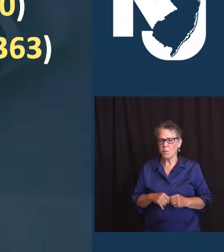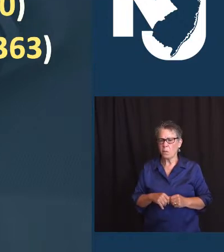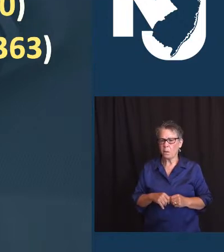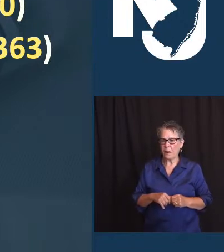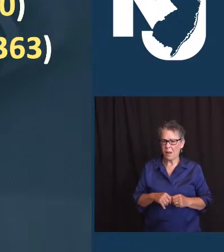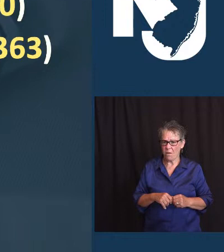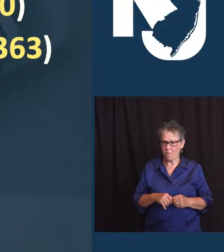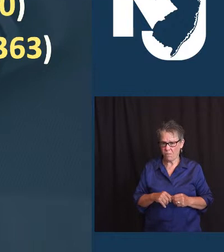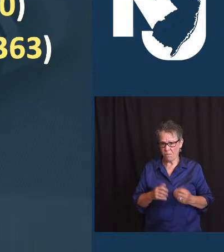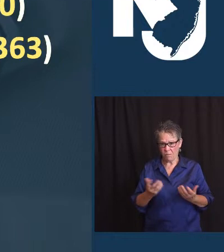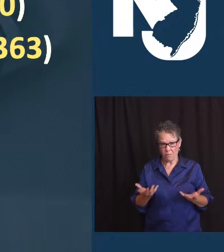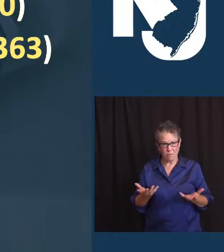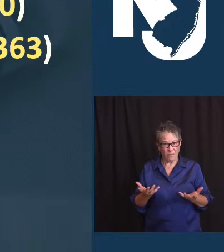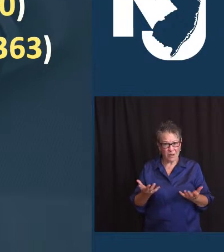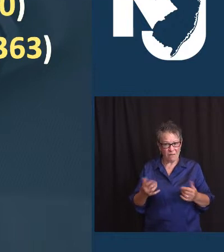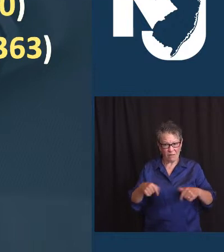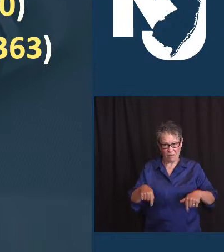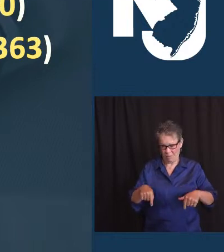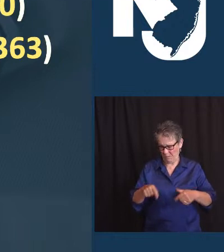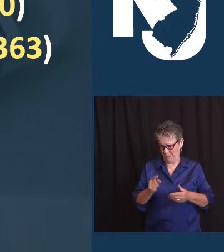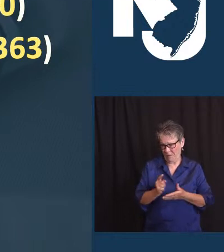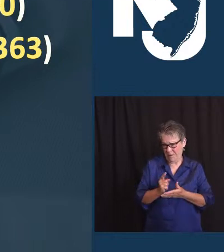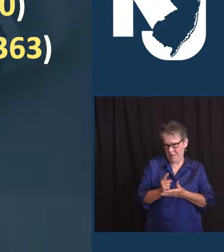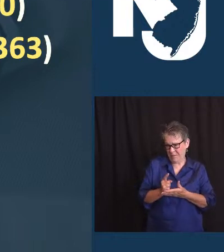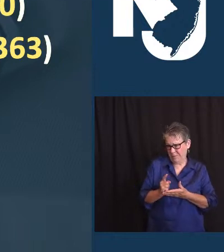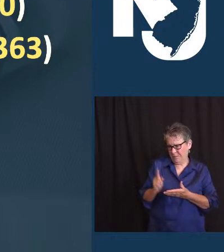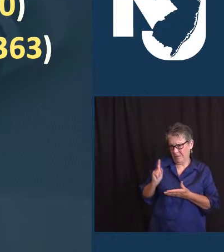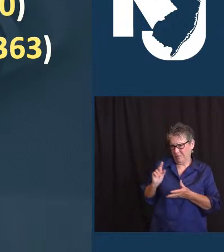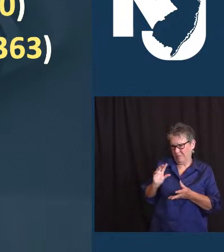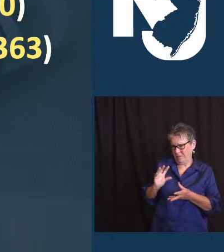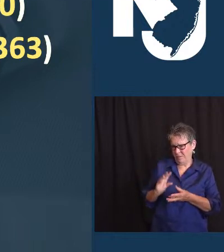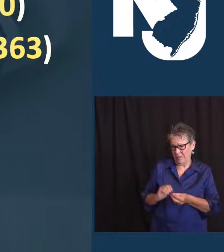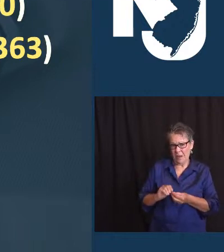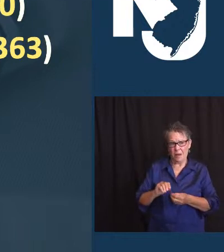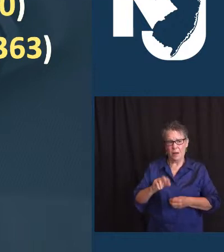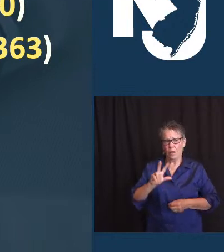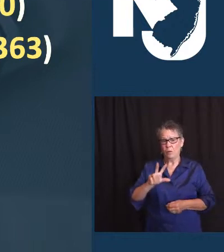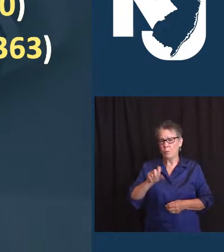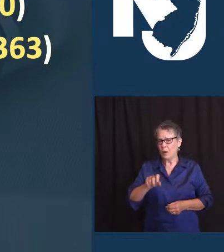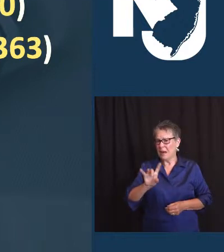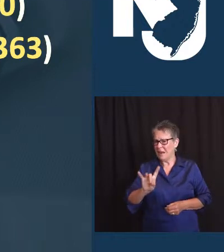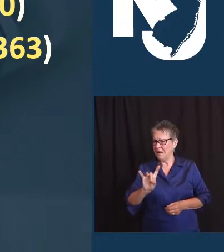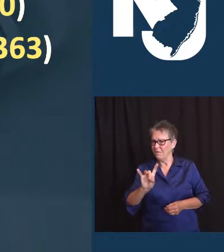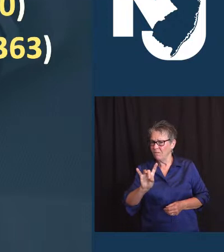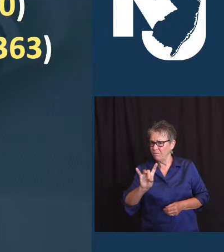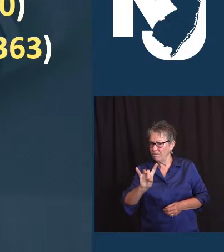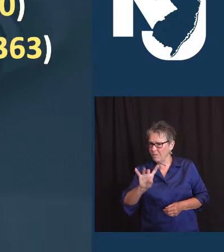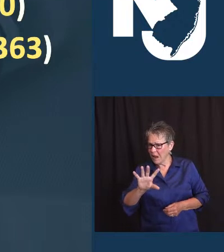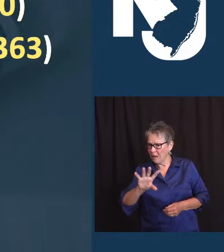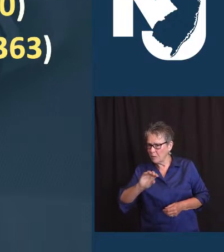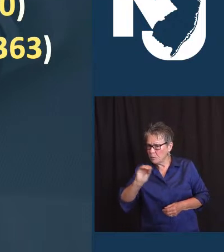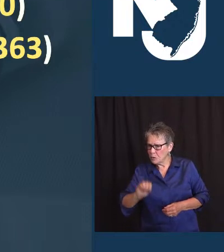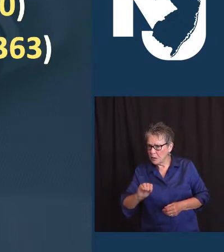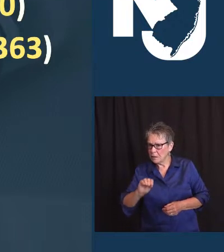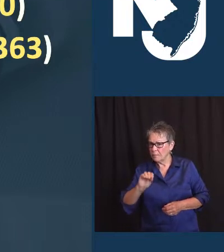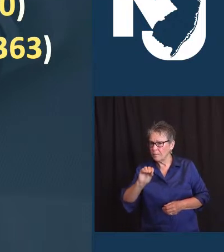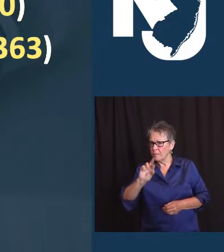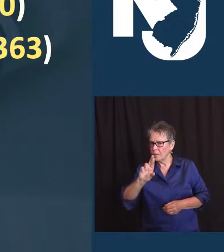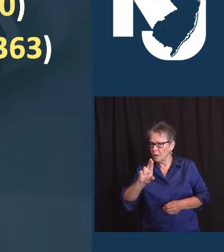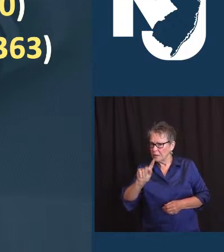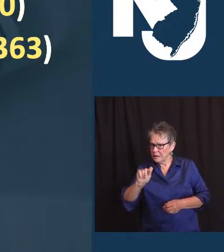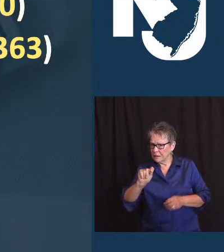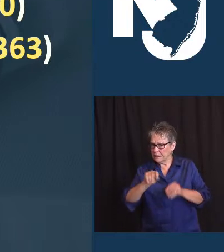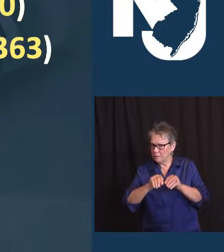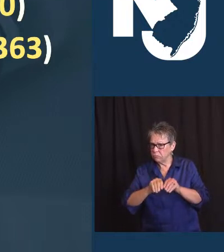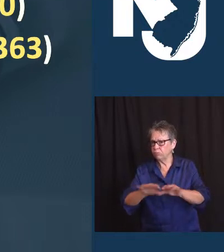of the past week, that averaged 3.95%. Again, if you go back a couple of weeks to July 12th, the positivity rate